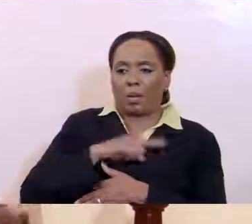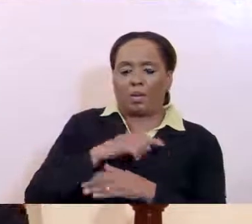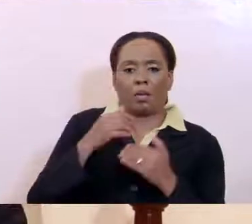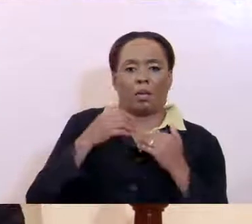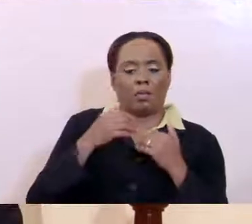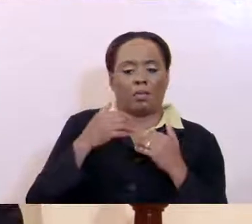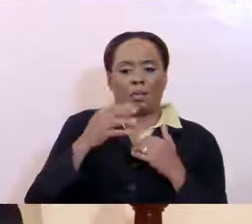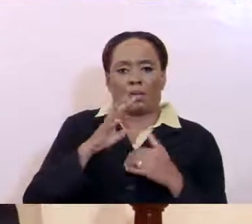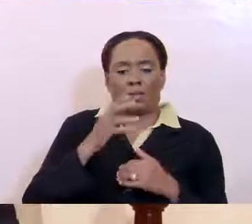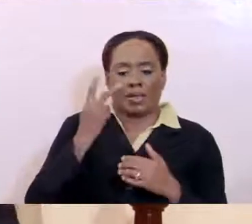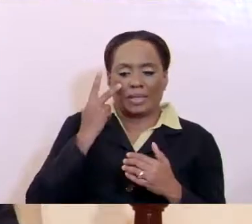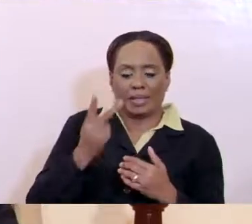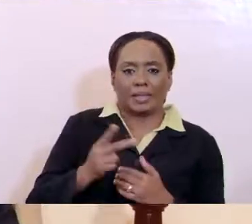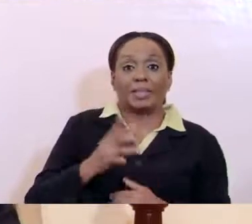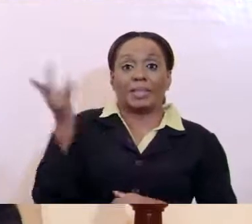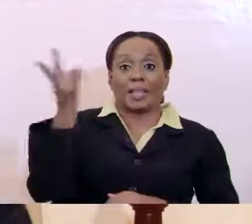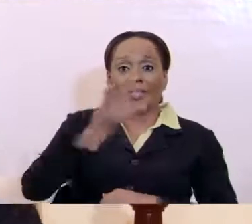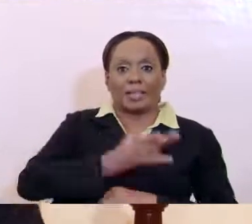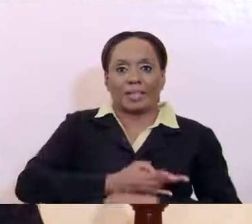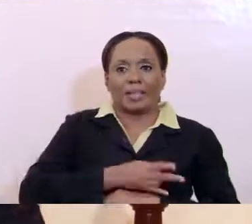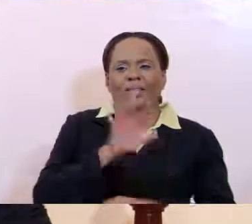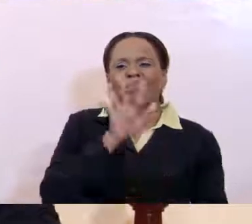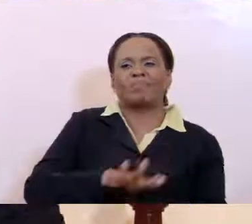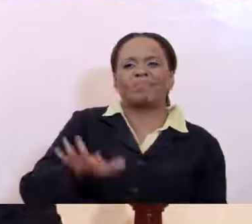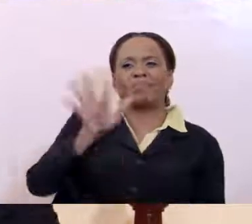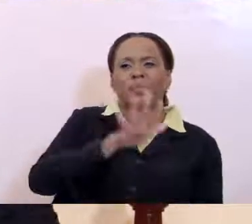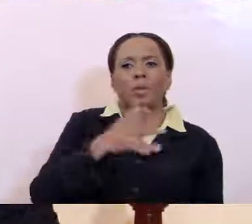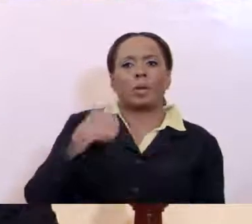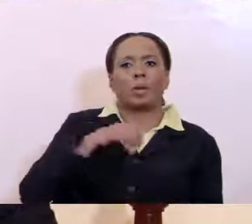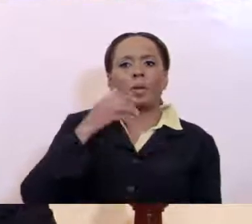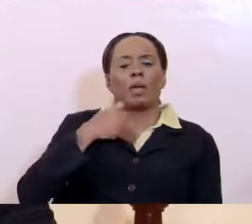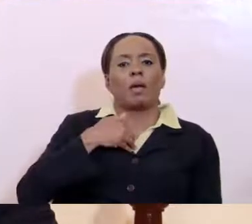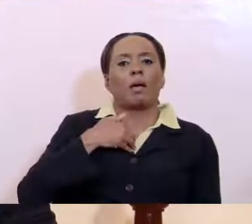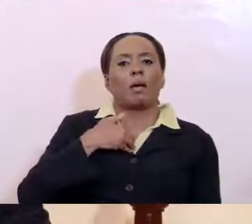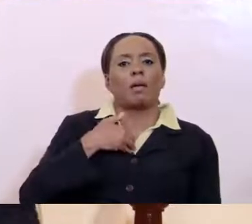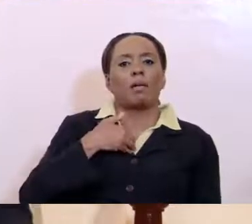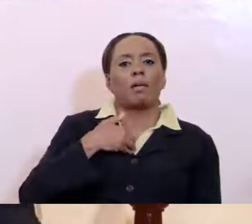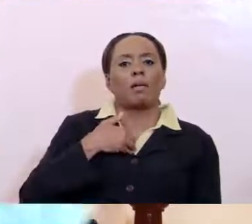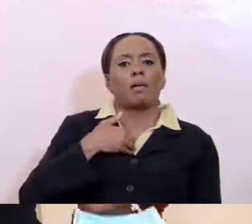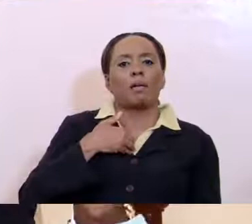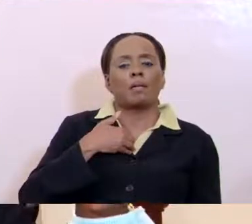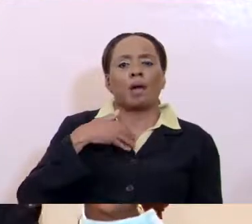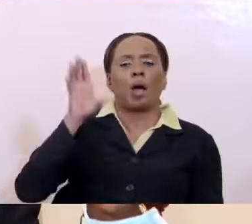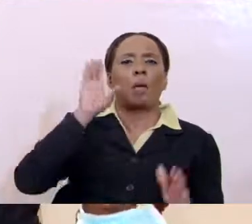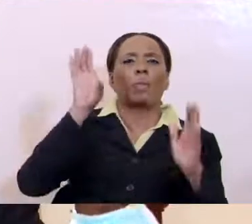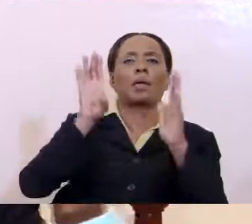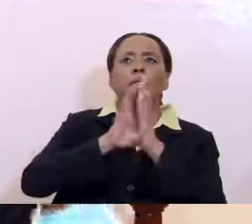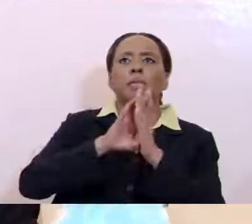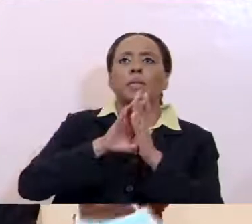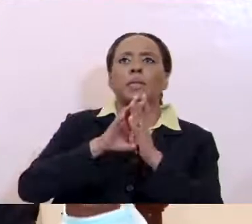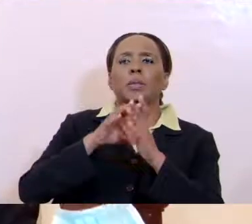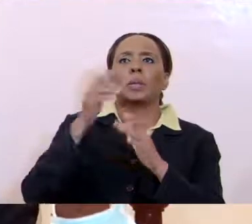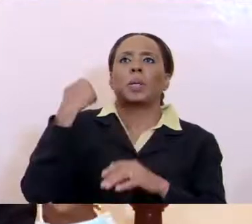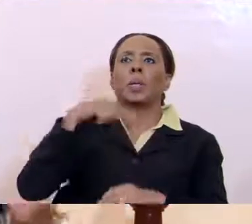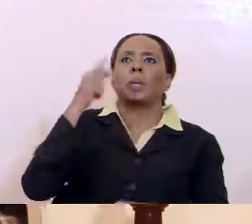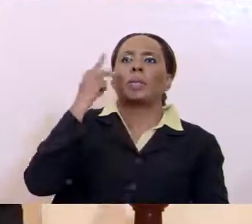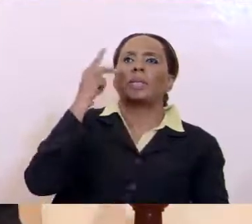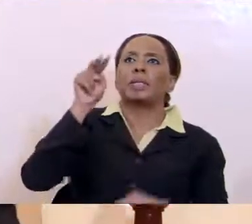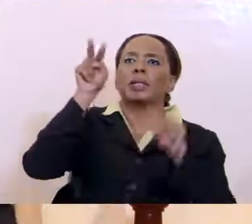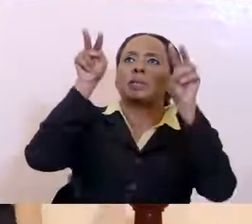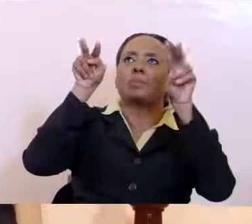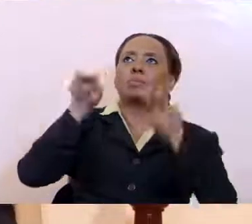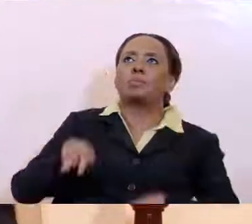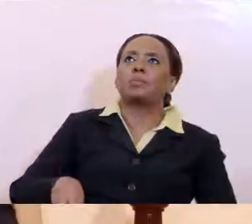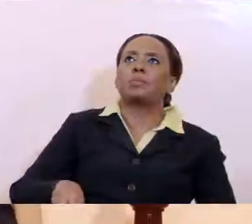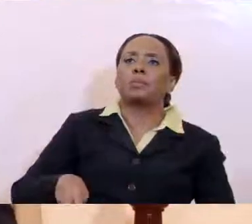7-day rolling average. So we actually have a graph that looks at the last 7 days, what was happening, and that too